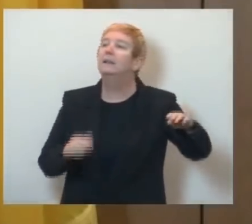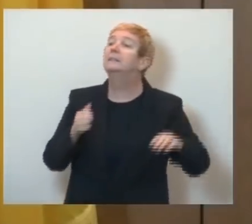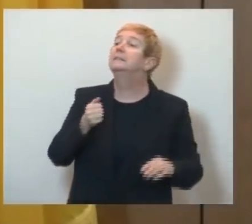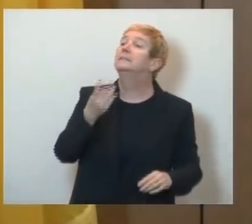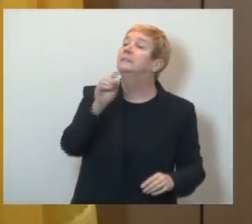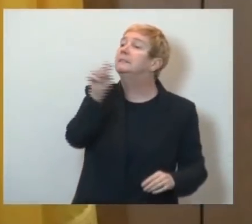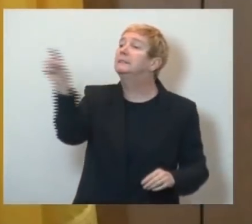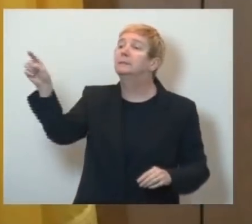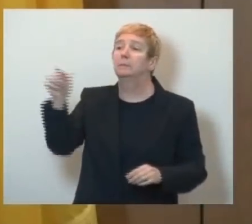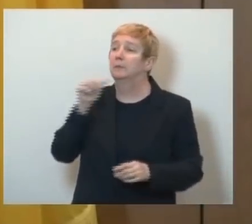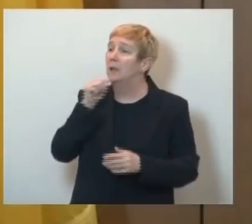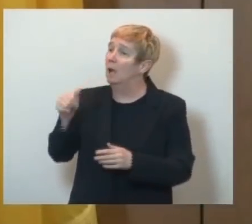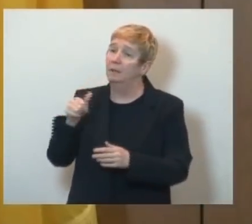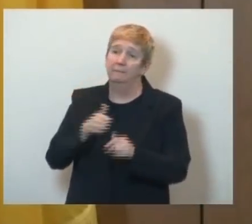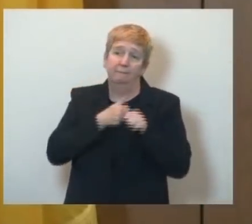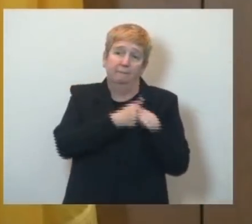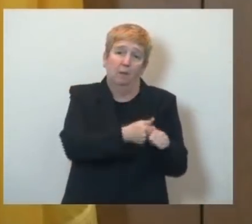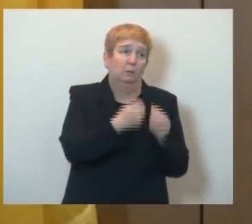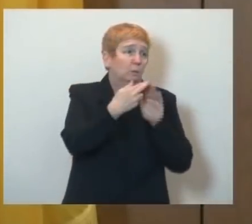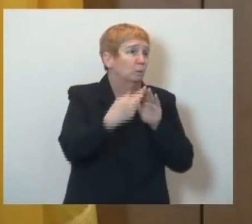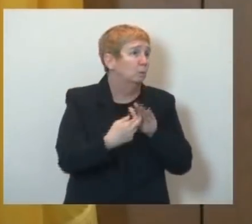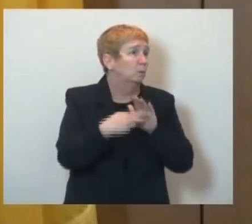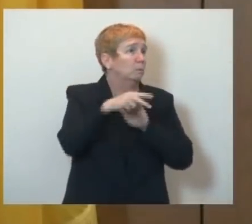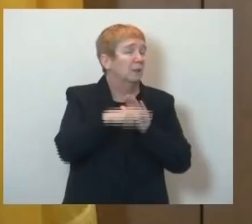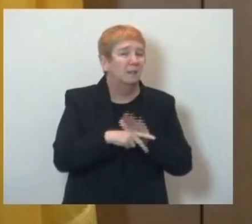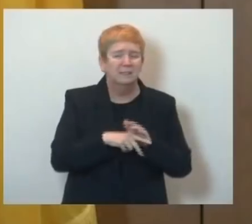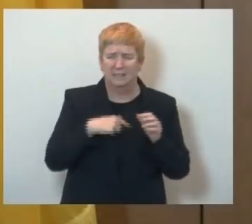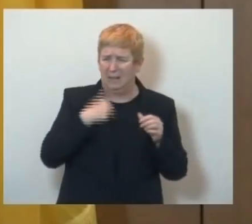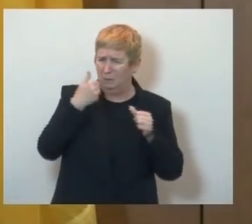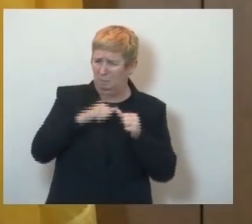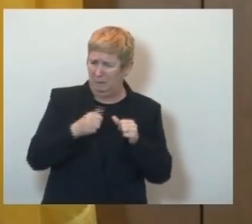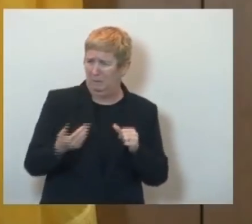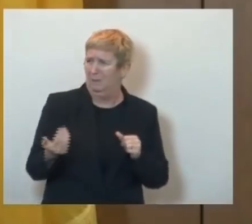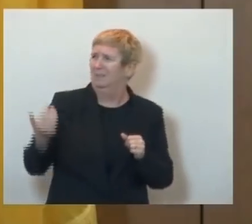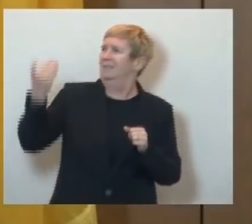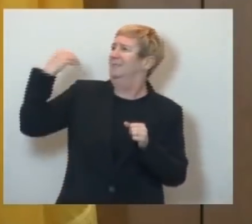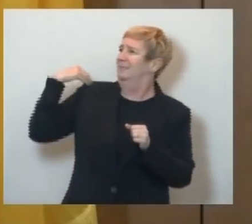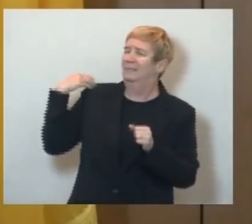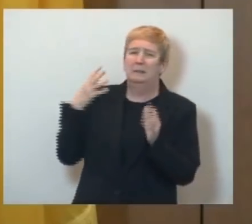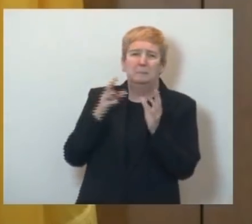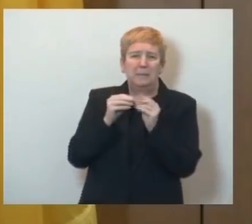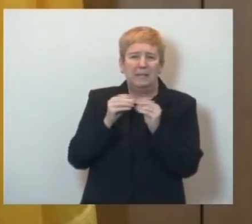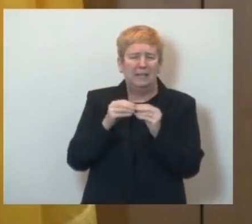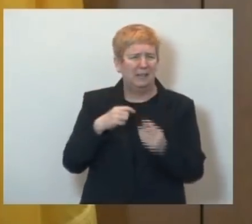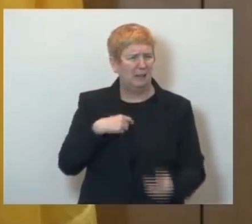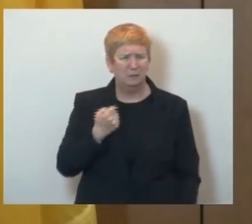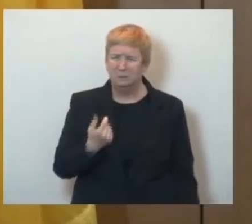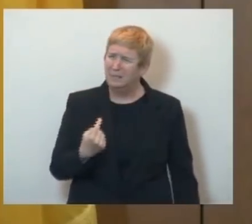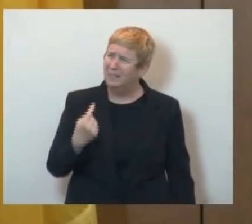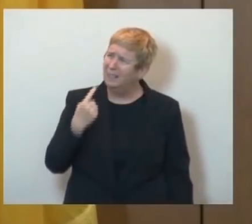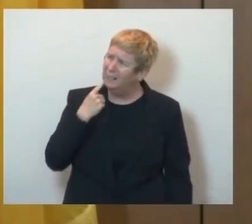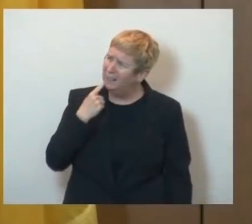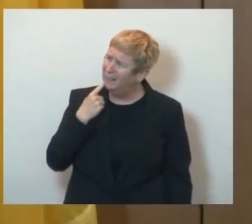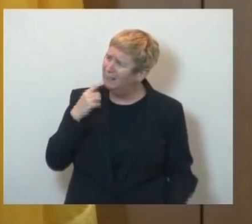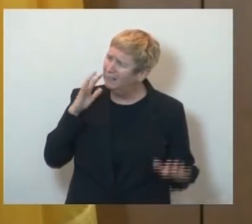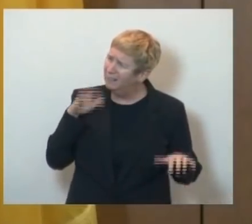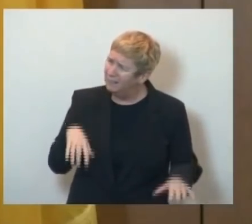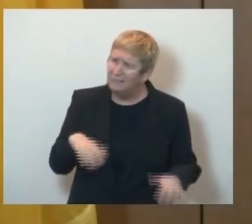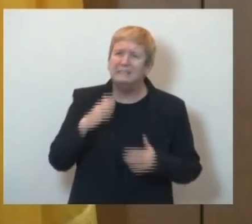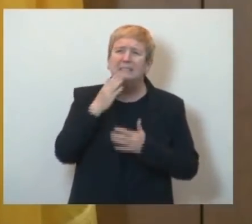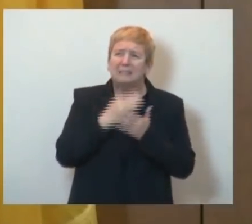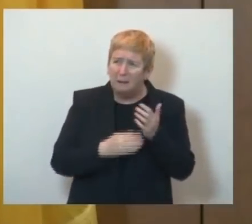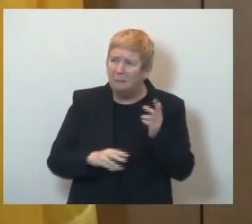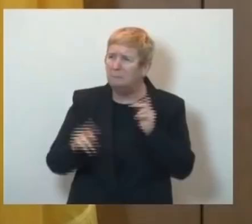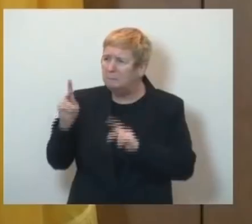really important. In a couple press conferences ago, I was a bit dismayed and disappointed at some of the actions by our healthcare providers